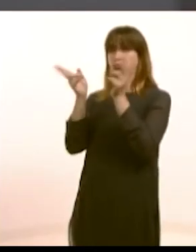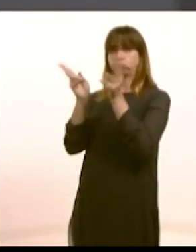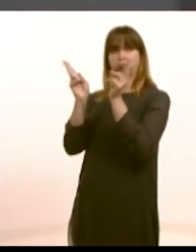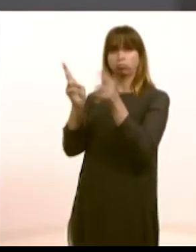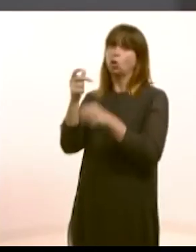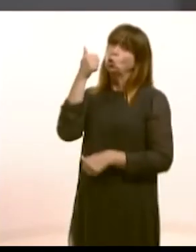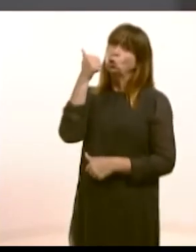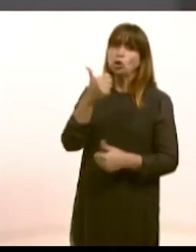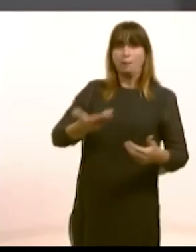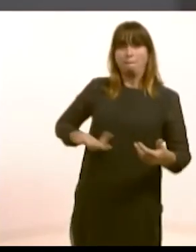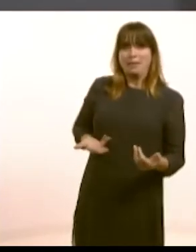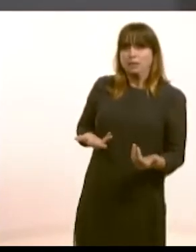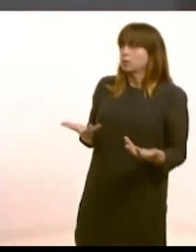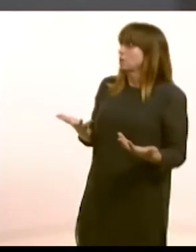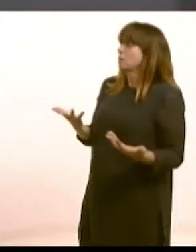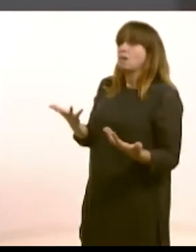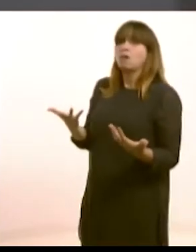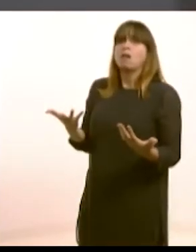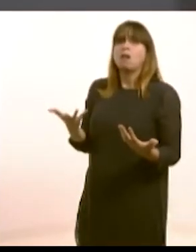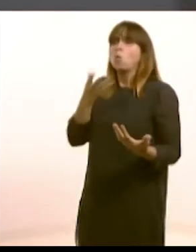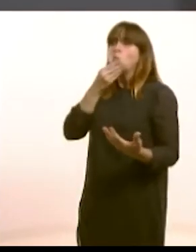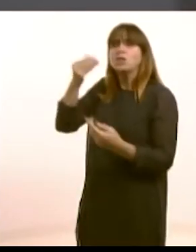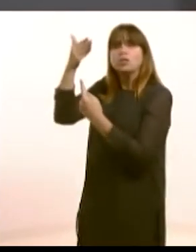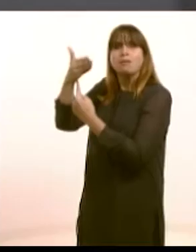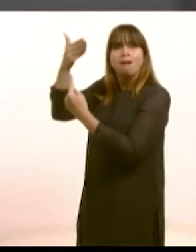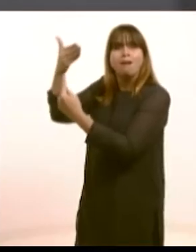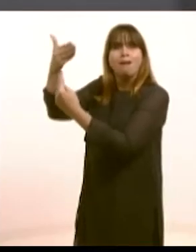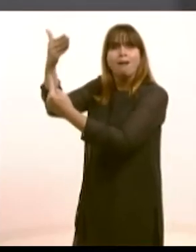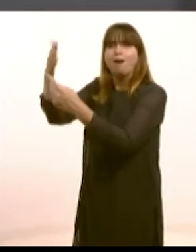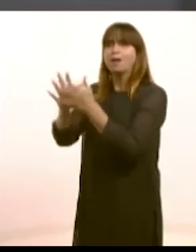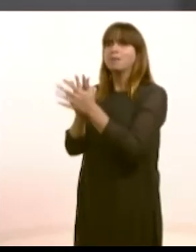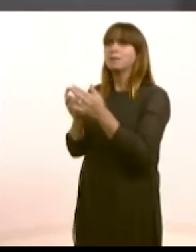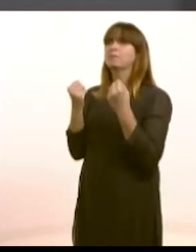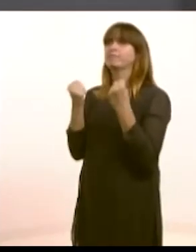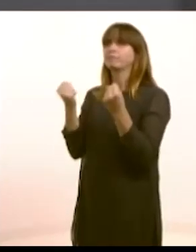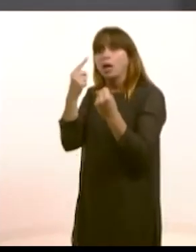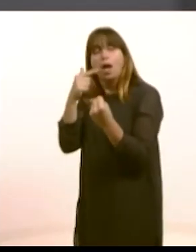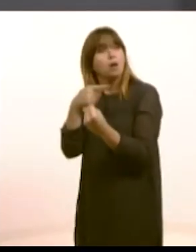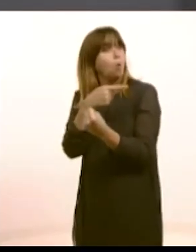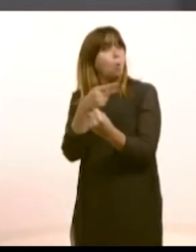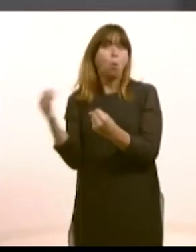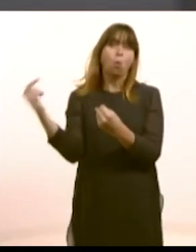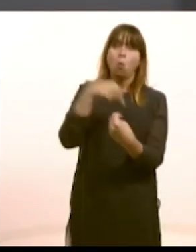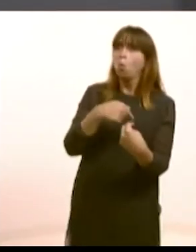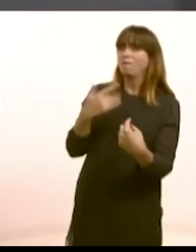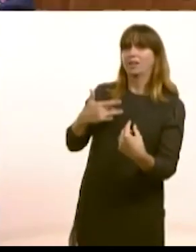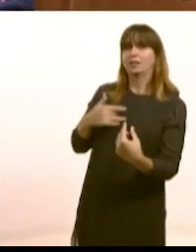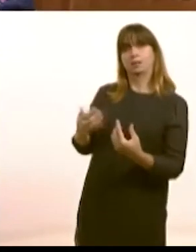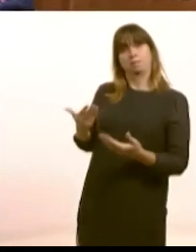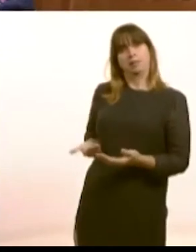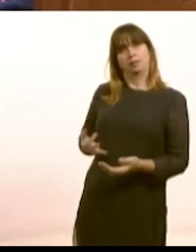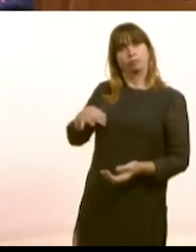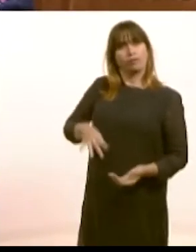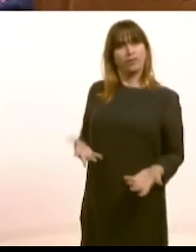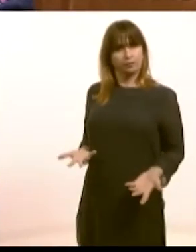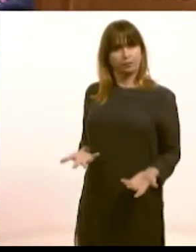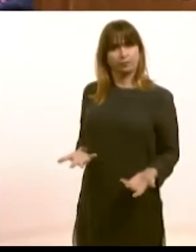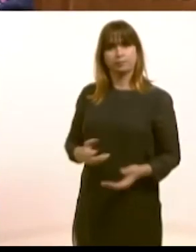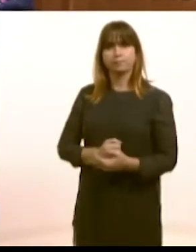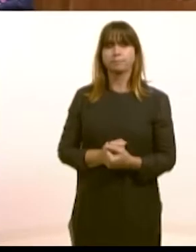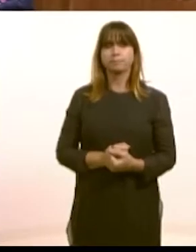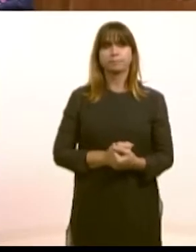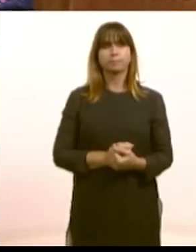local businesses is being missed. Could you explain to us, please, what you're going to do to address this problem? Well, of course, working with local